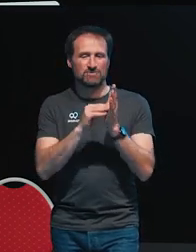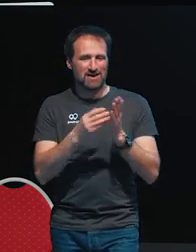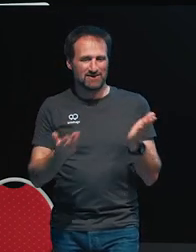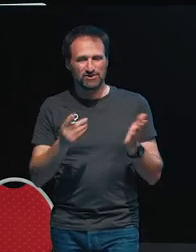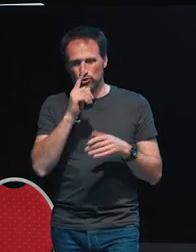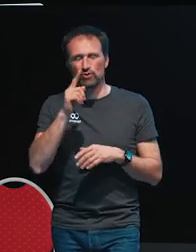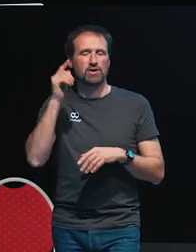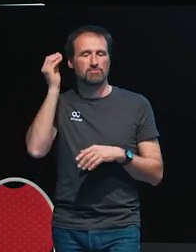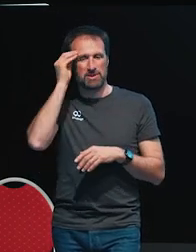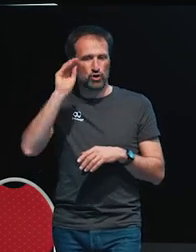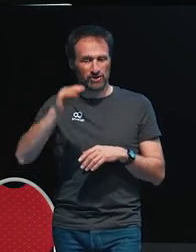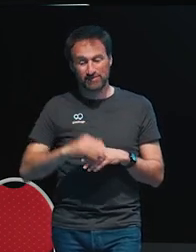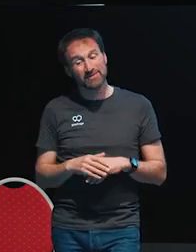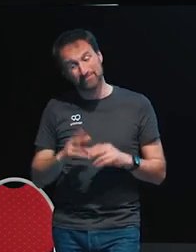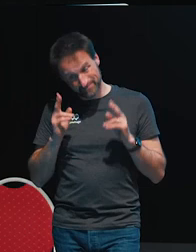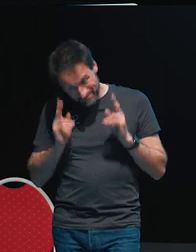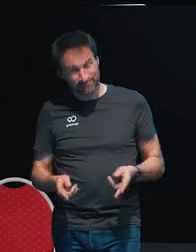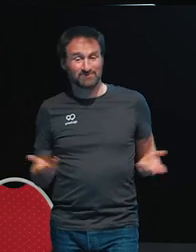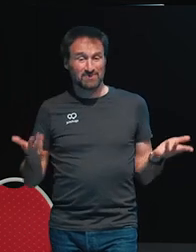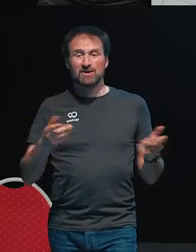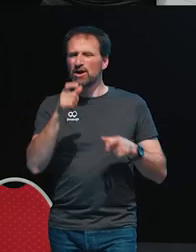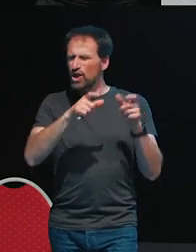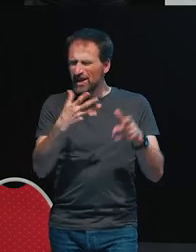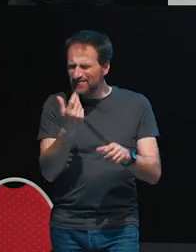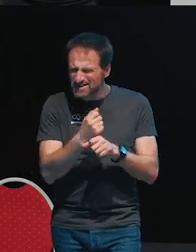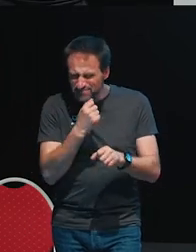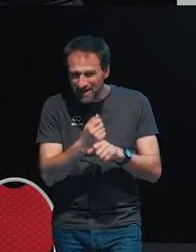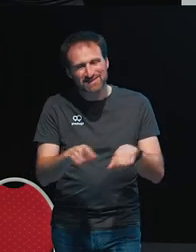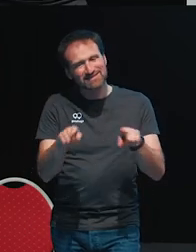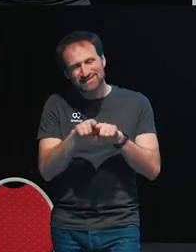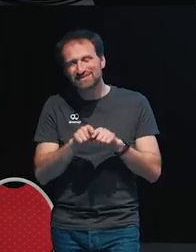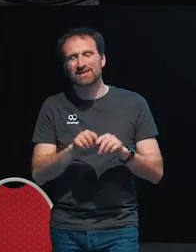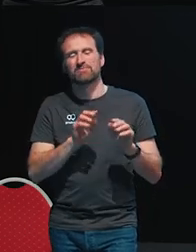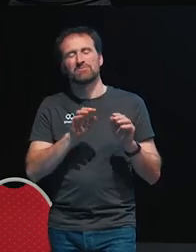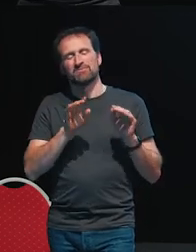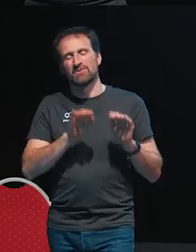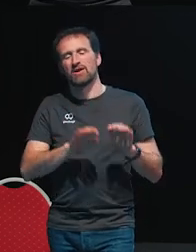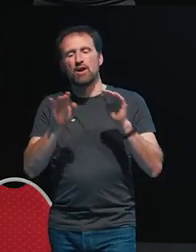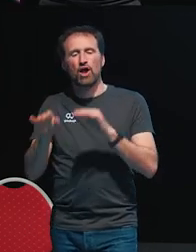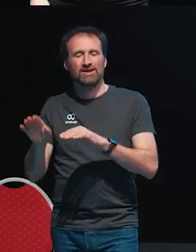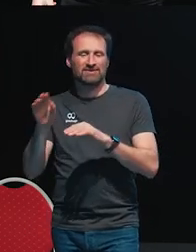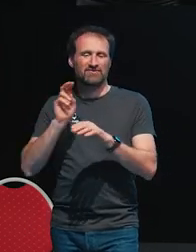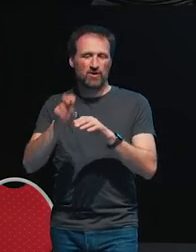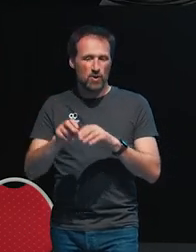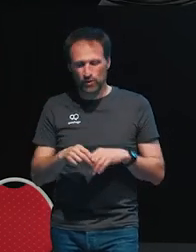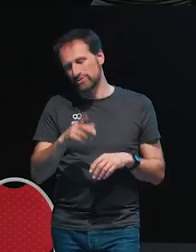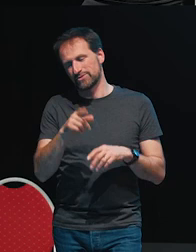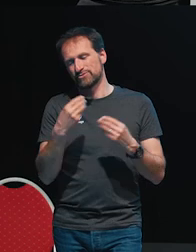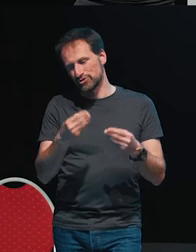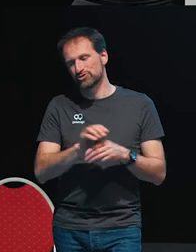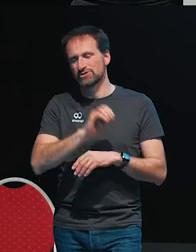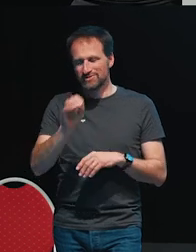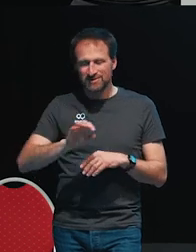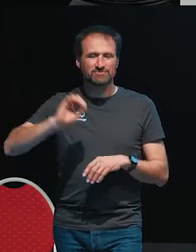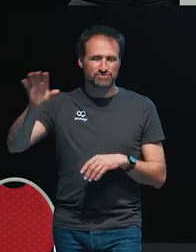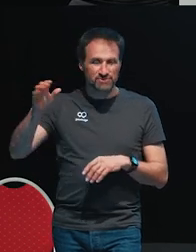around this. And what people usually do is the same login flow, so the user enters credentials and stuff like this. But you send